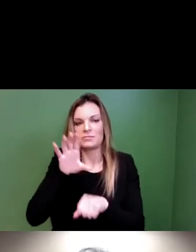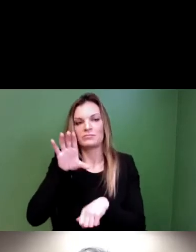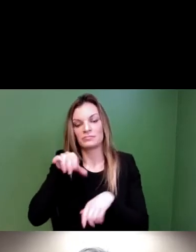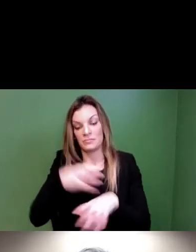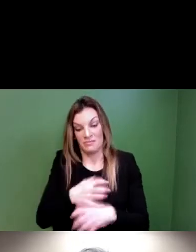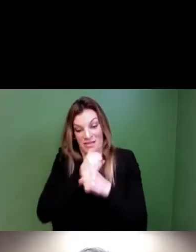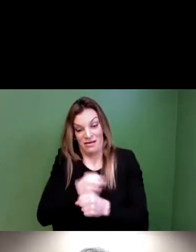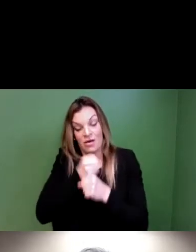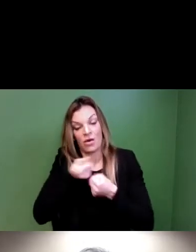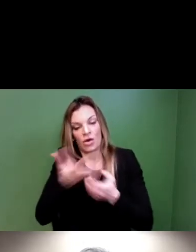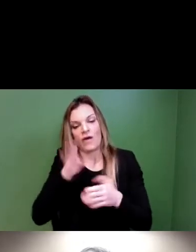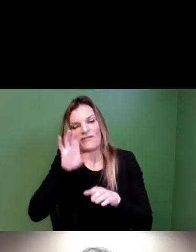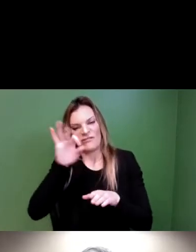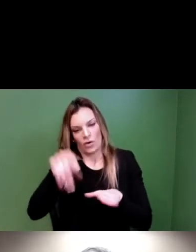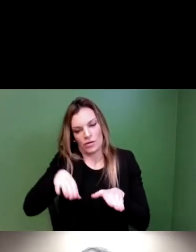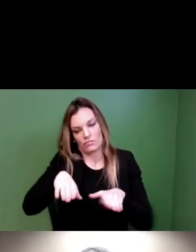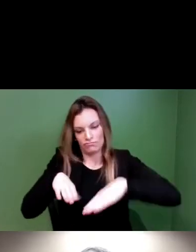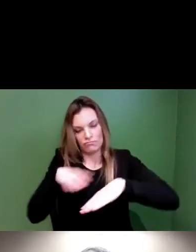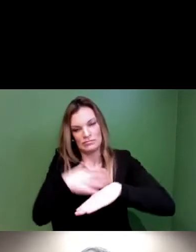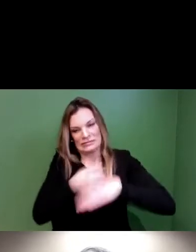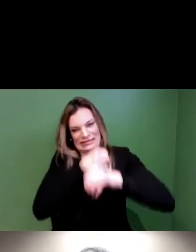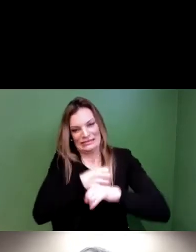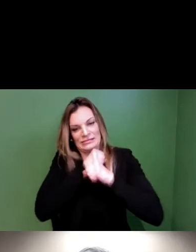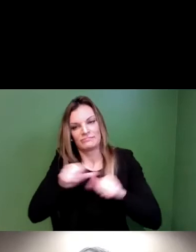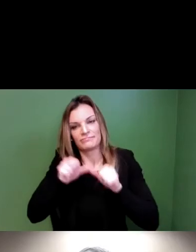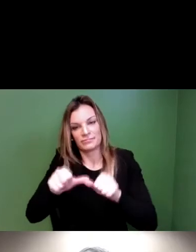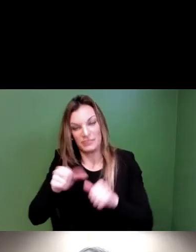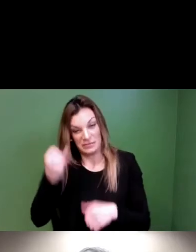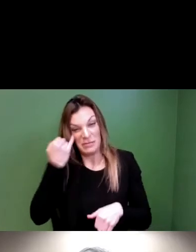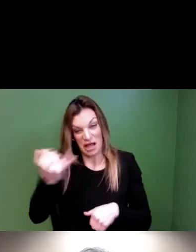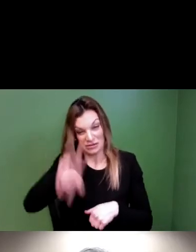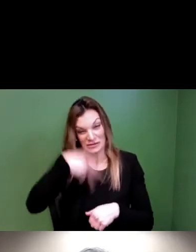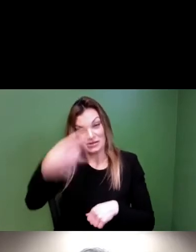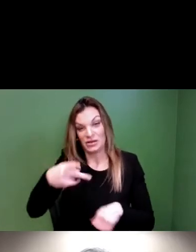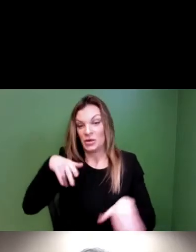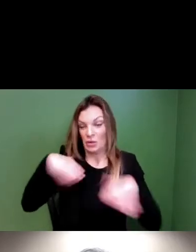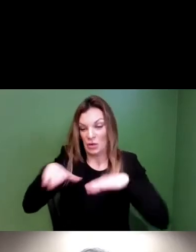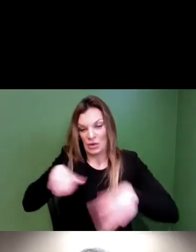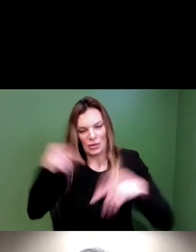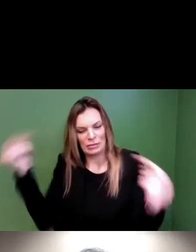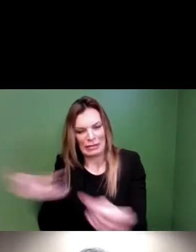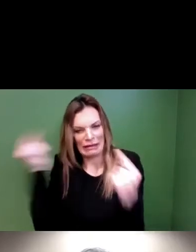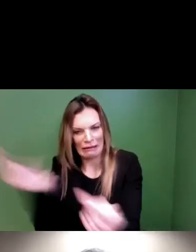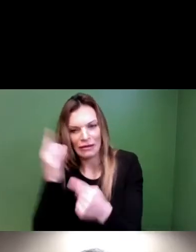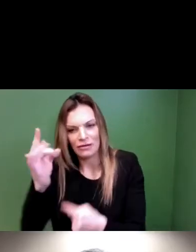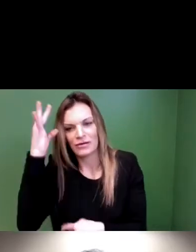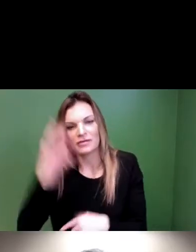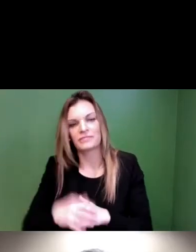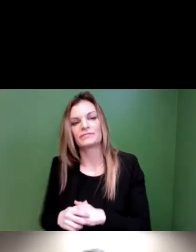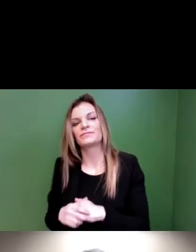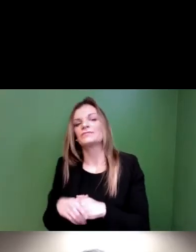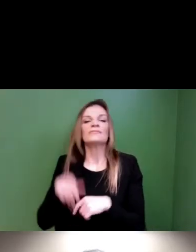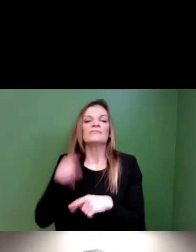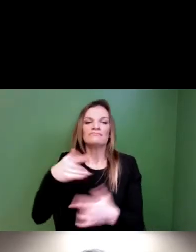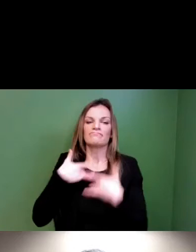and how difficult that would be to walk. Now, traditional AFO really could not fix this